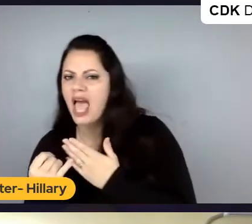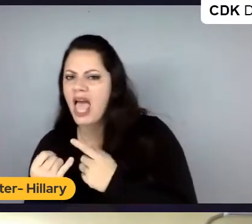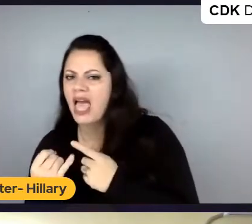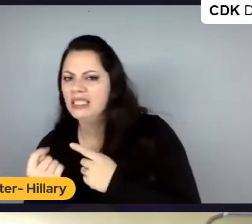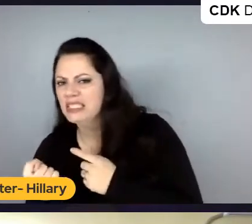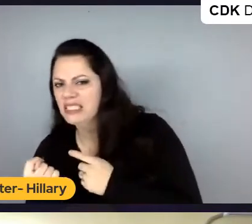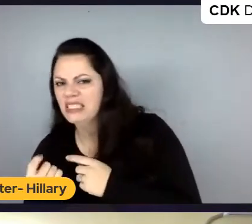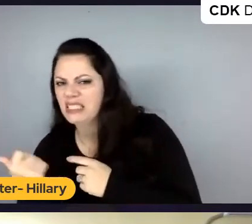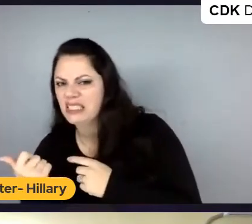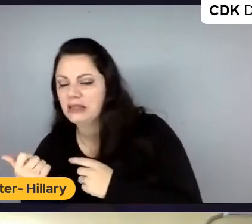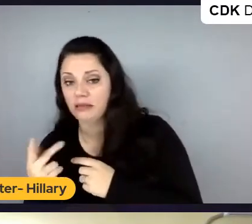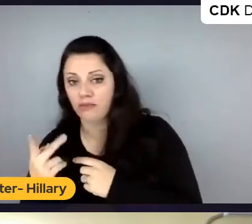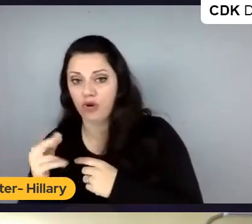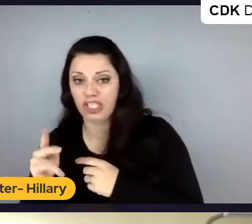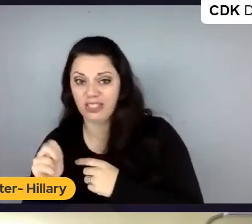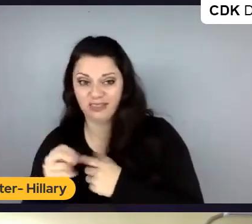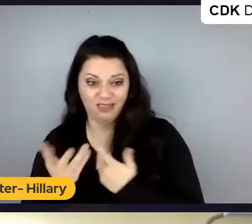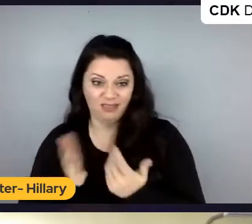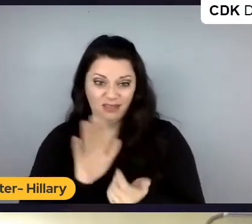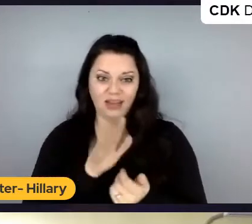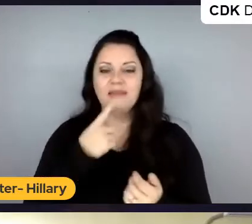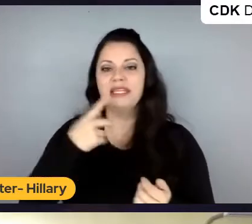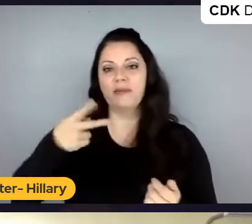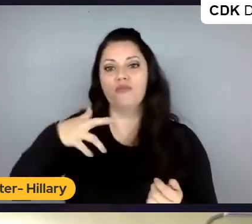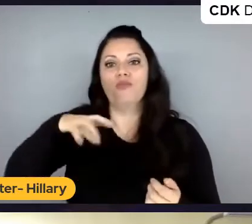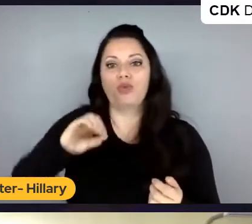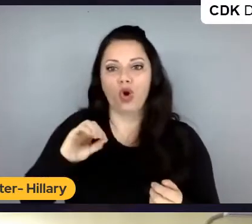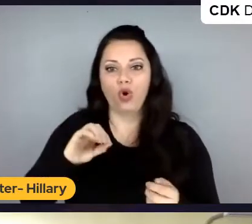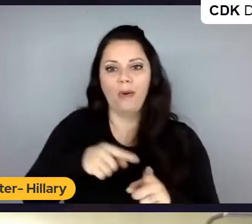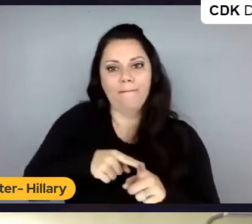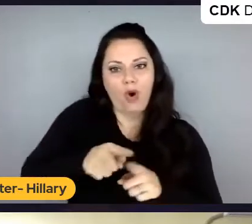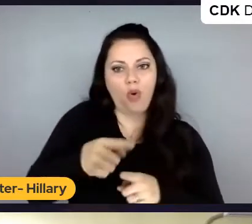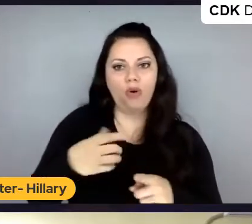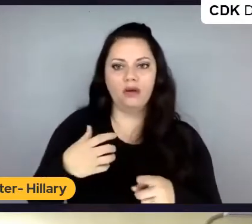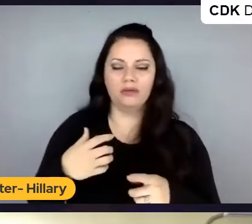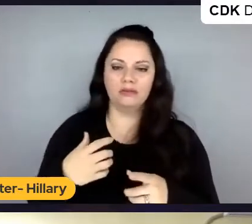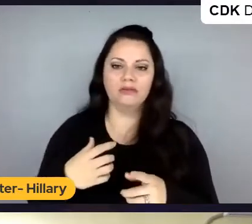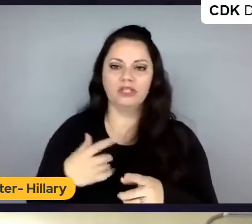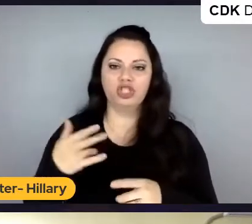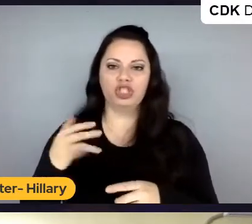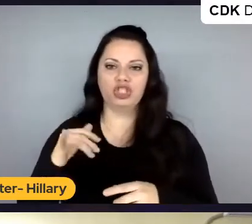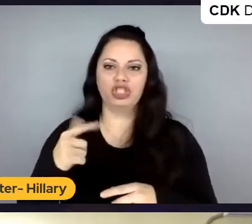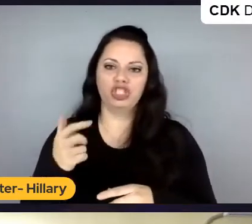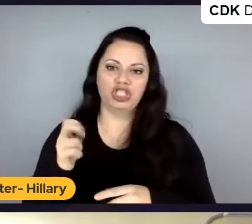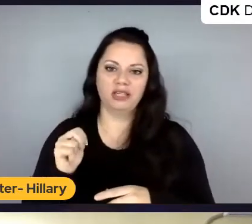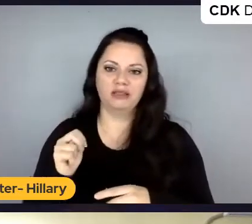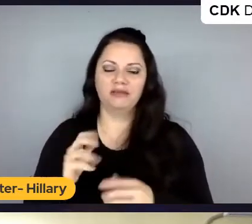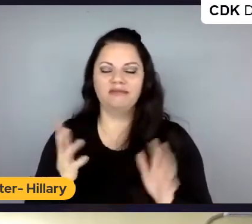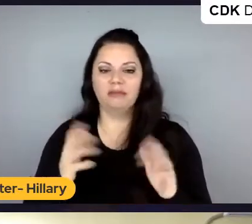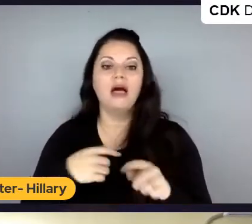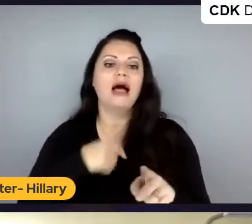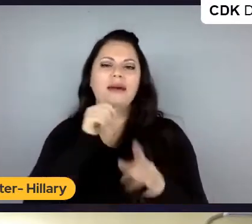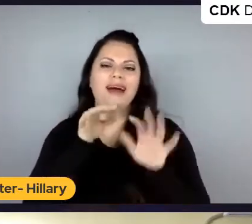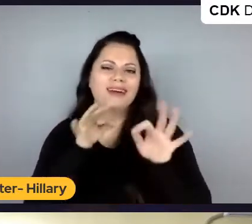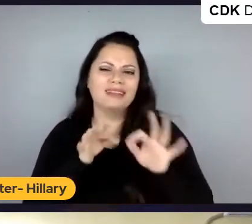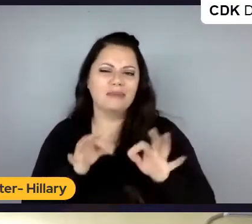kidding? Progen? I'm saying Progen, I guess. Okay, but Progen. I'm actually not going to cover a lot of Progen, and